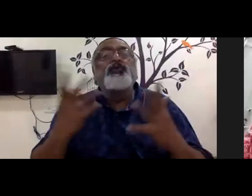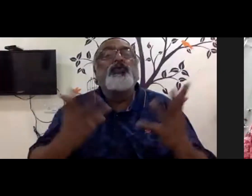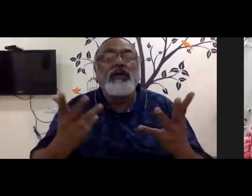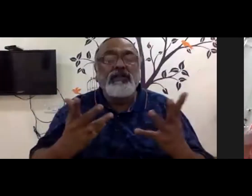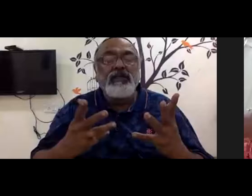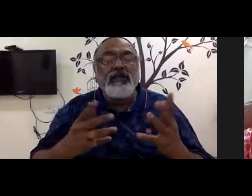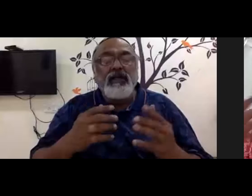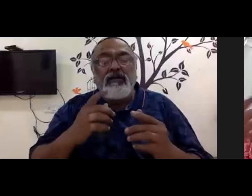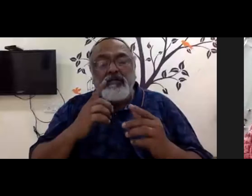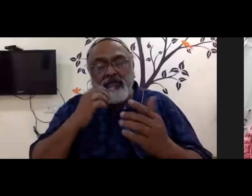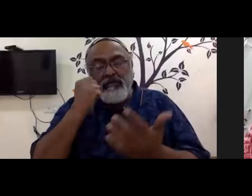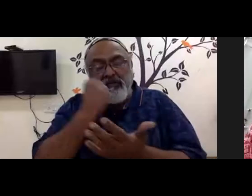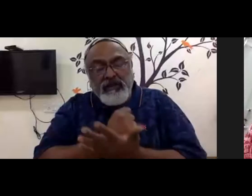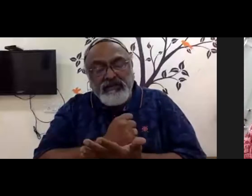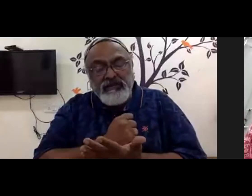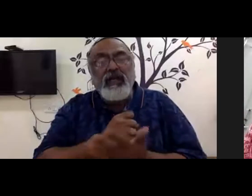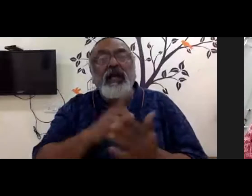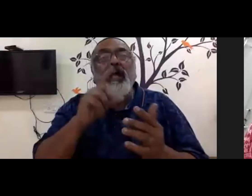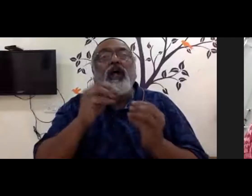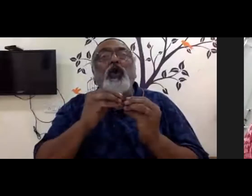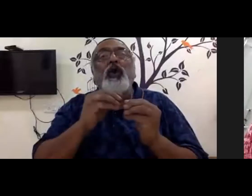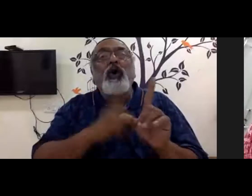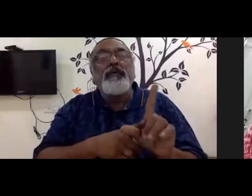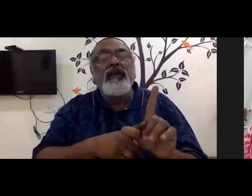sector is already lobbying for